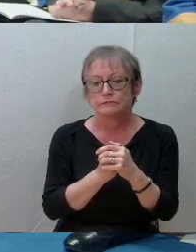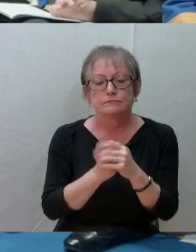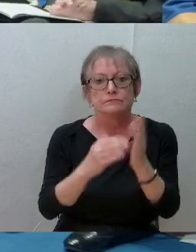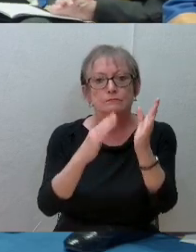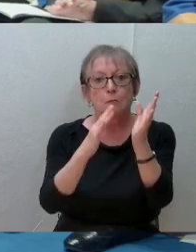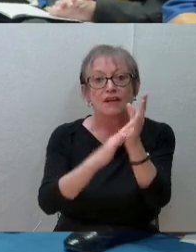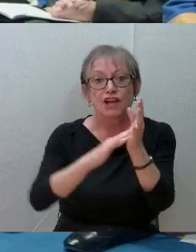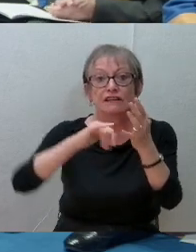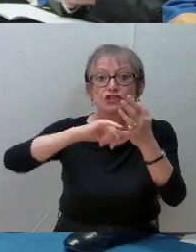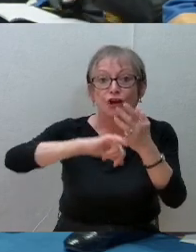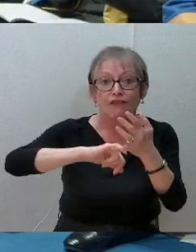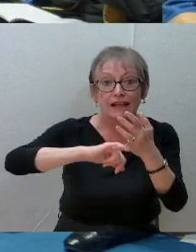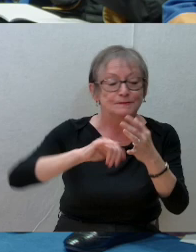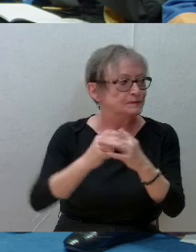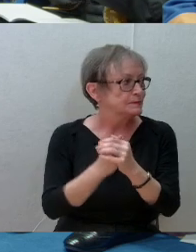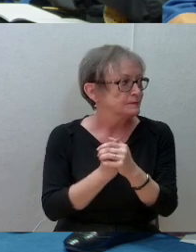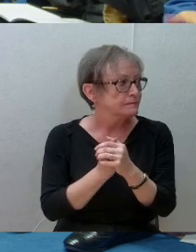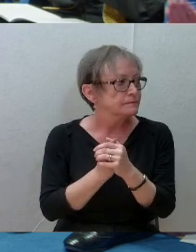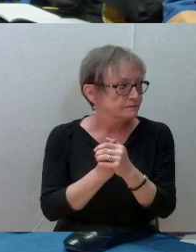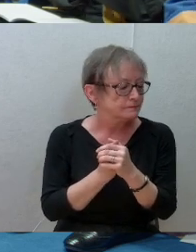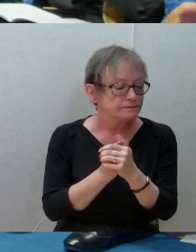Michelle Sorby.